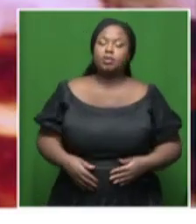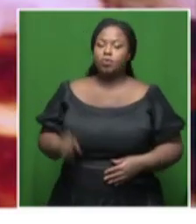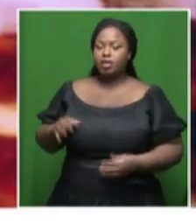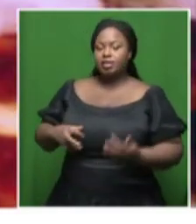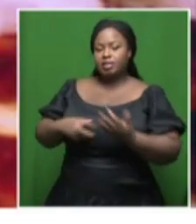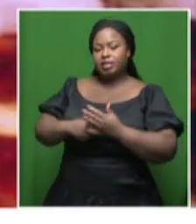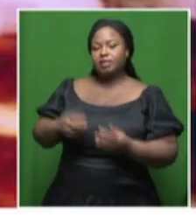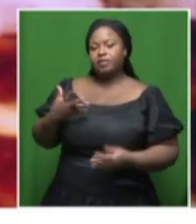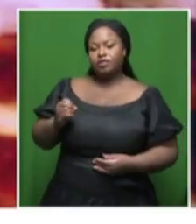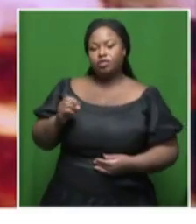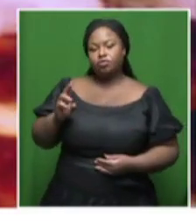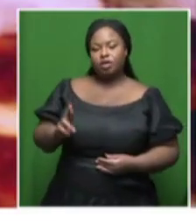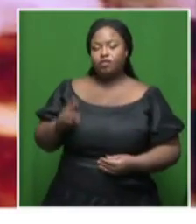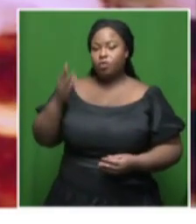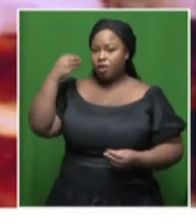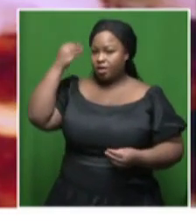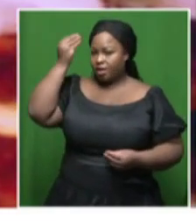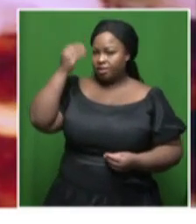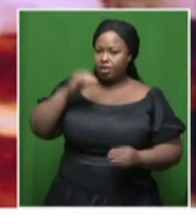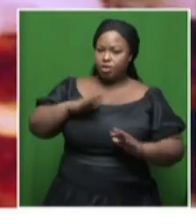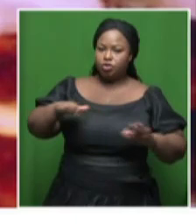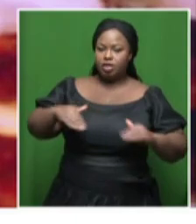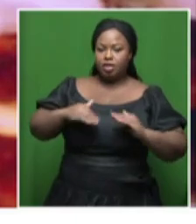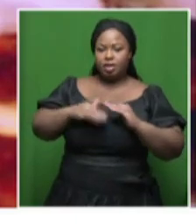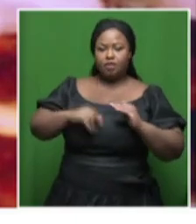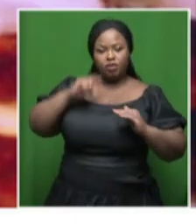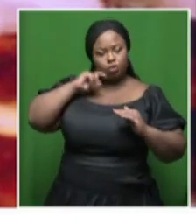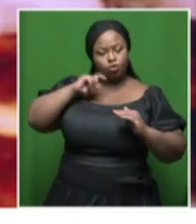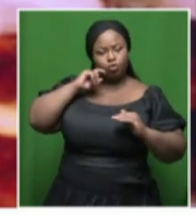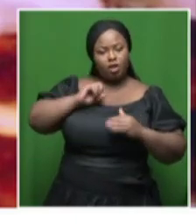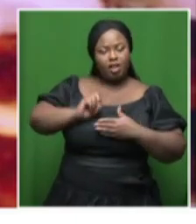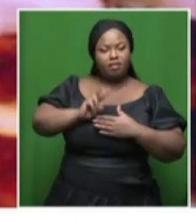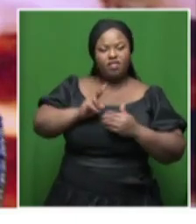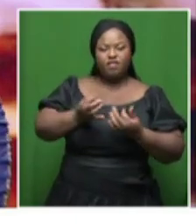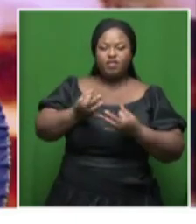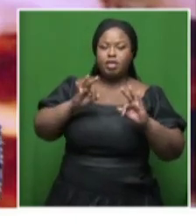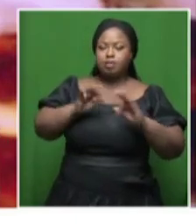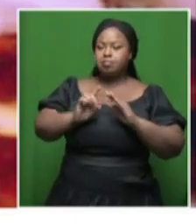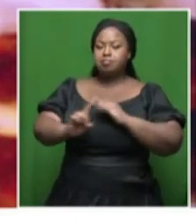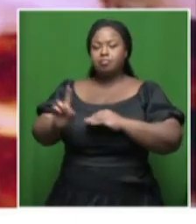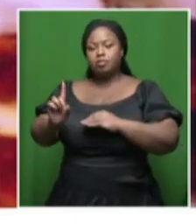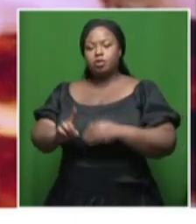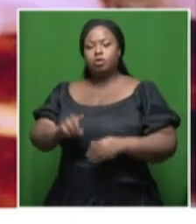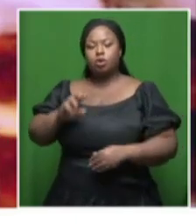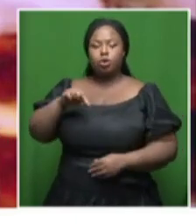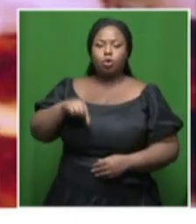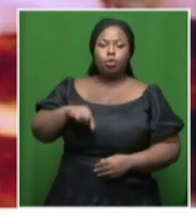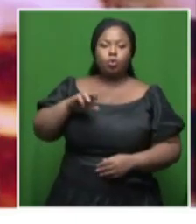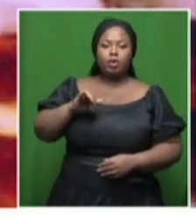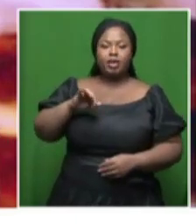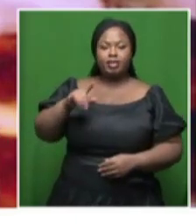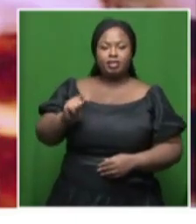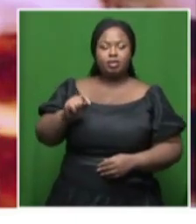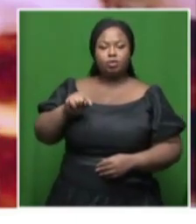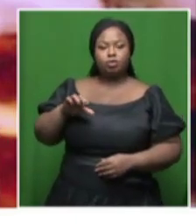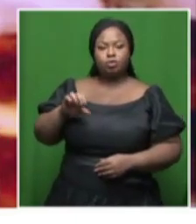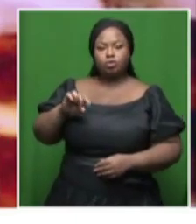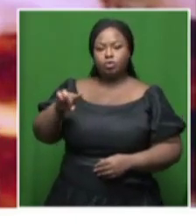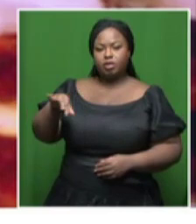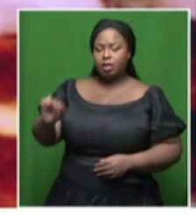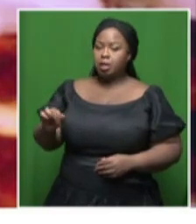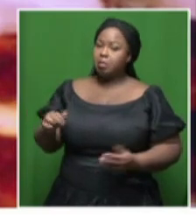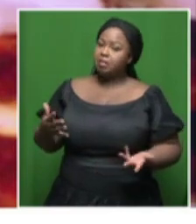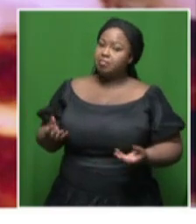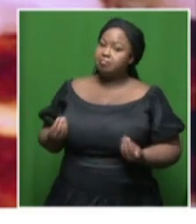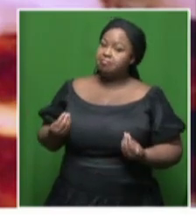prices are 50 rand for adults, kids under 12 enter free. You can get your tickets at quicket.co.za. And if you can't